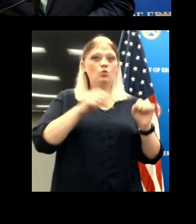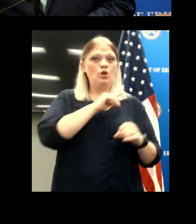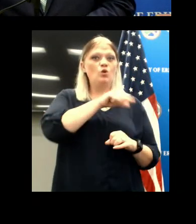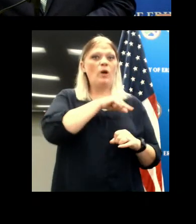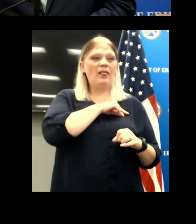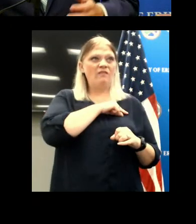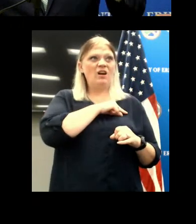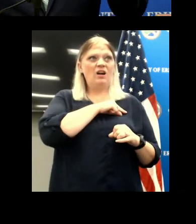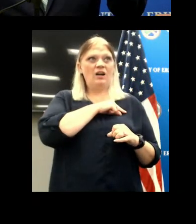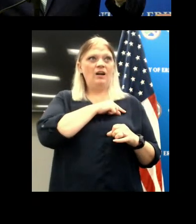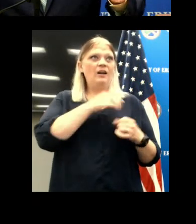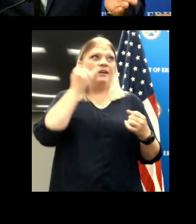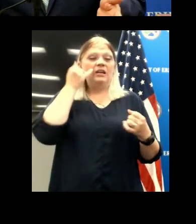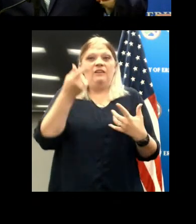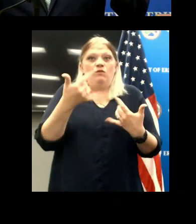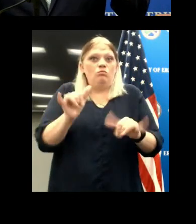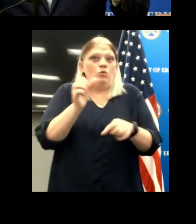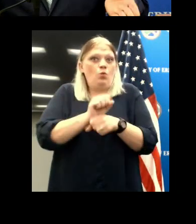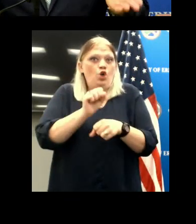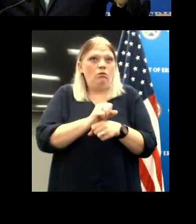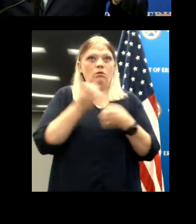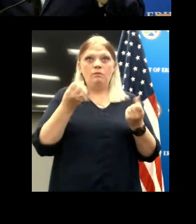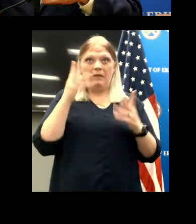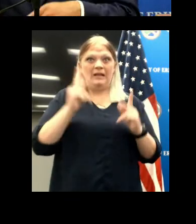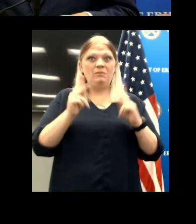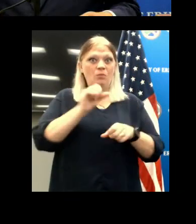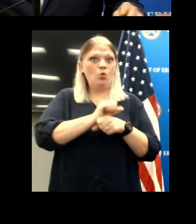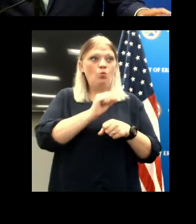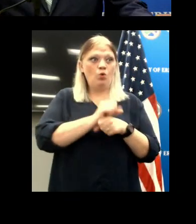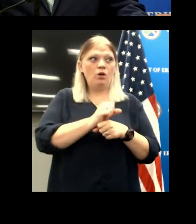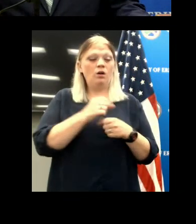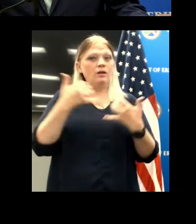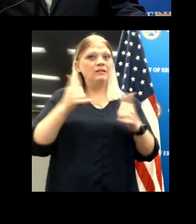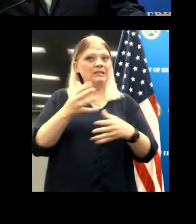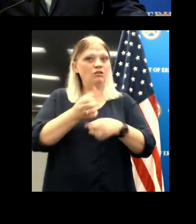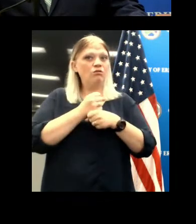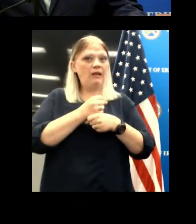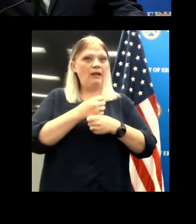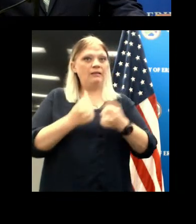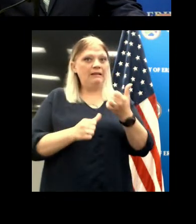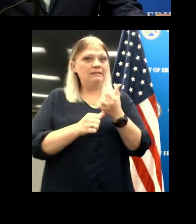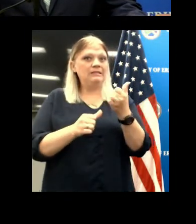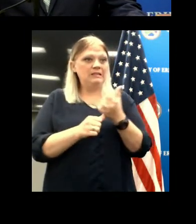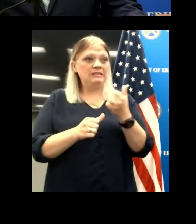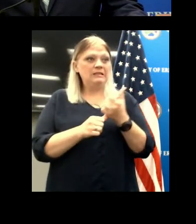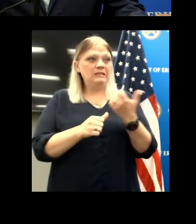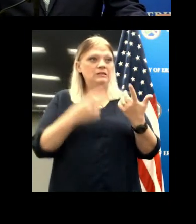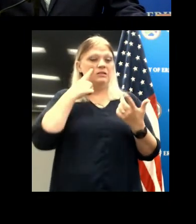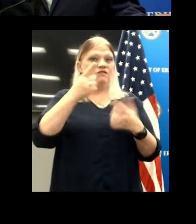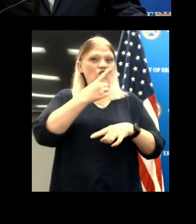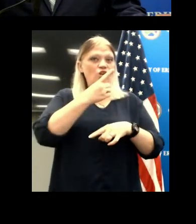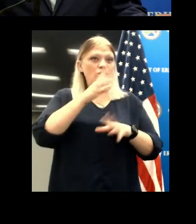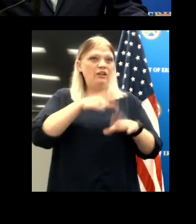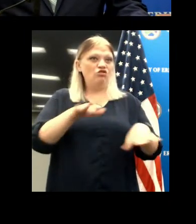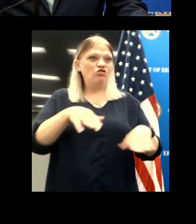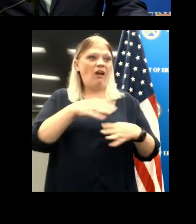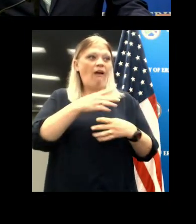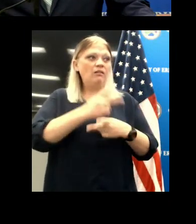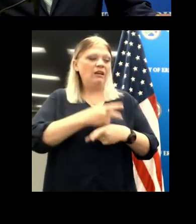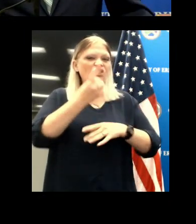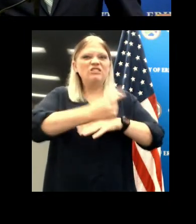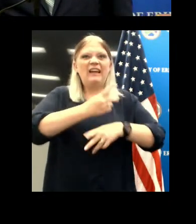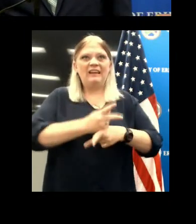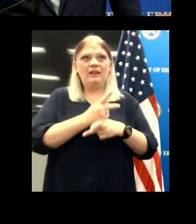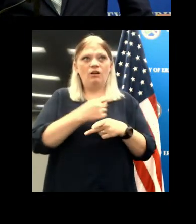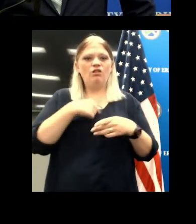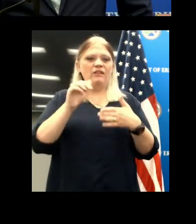daycare assistance even if you're working. And there's a lot of people who work and get daycare assistance and subsidies. There's a certain dollar threshold, and we